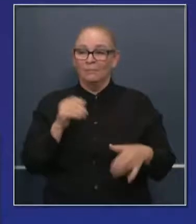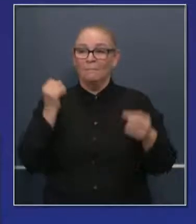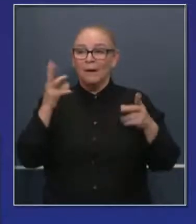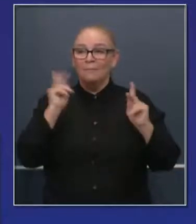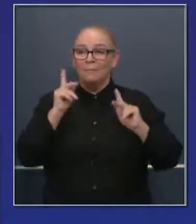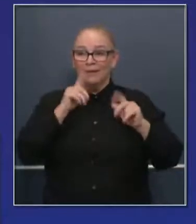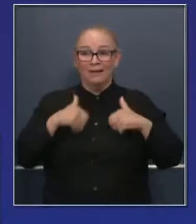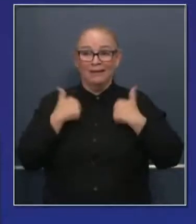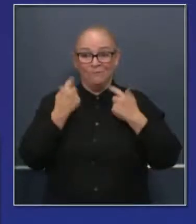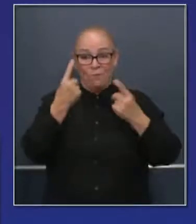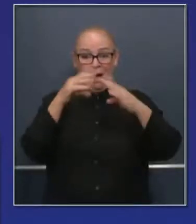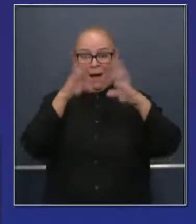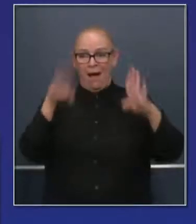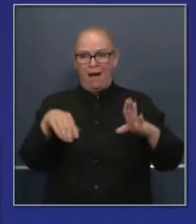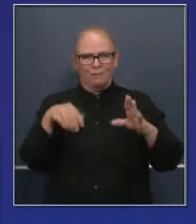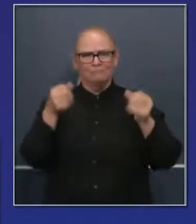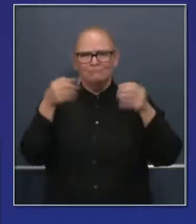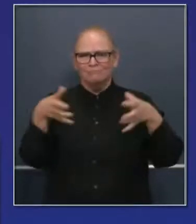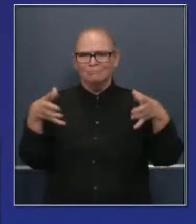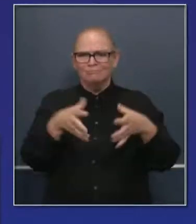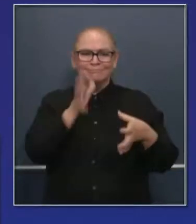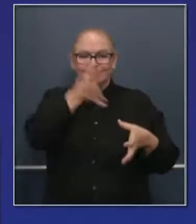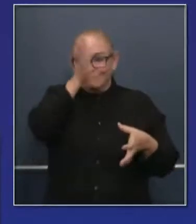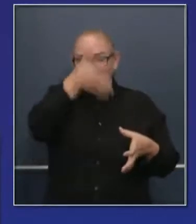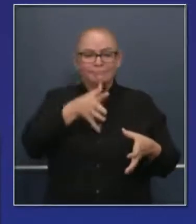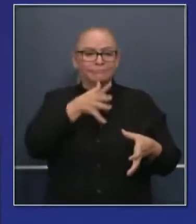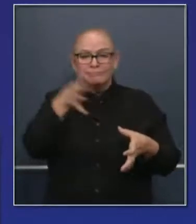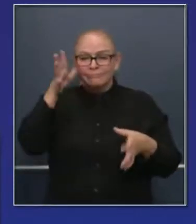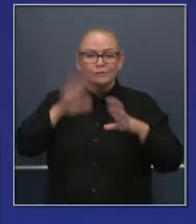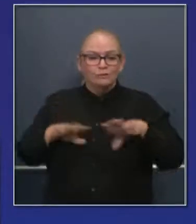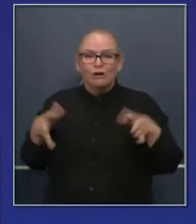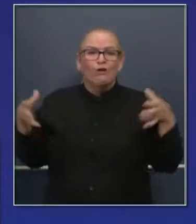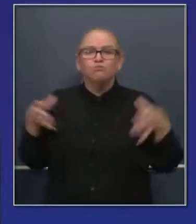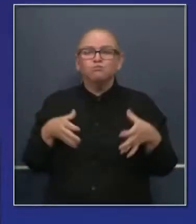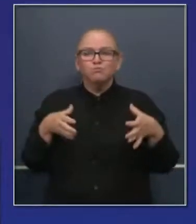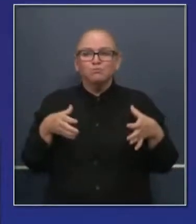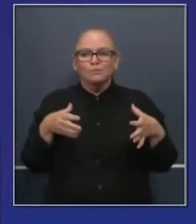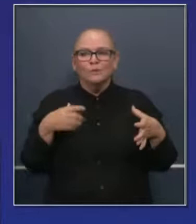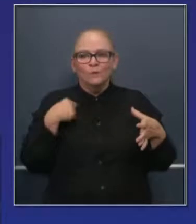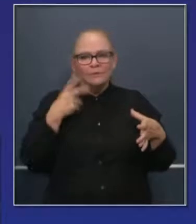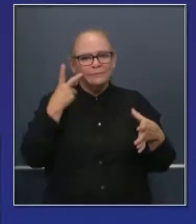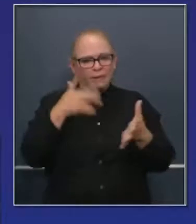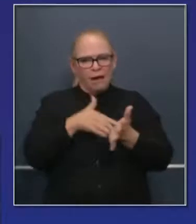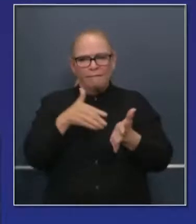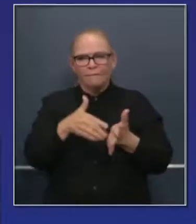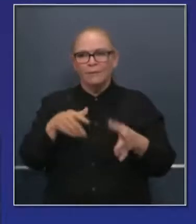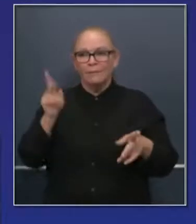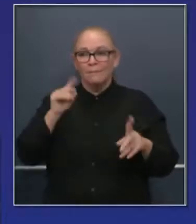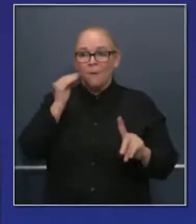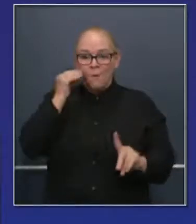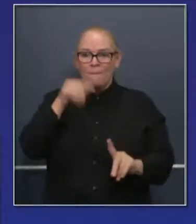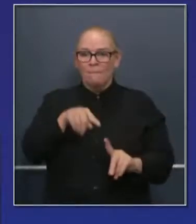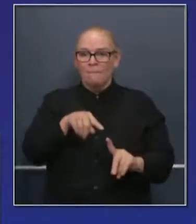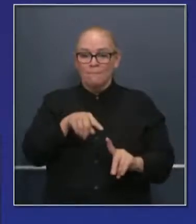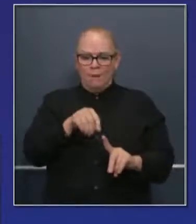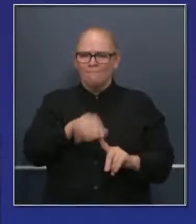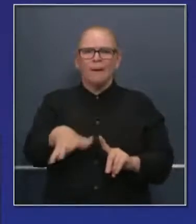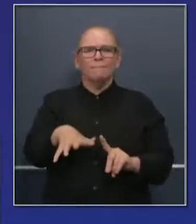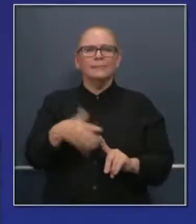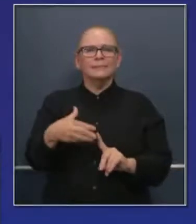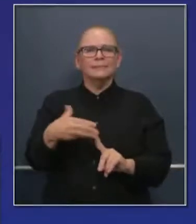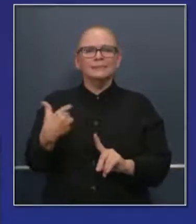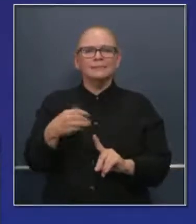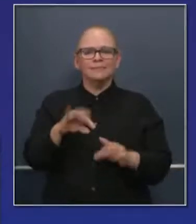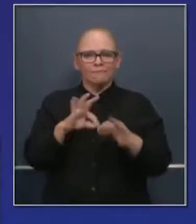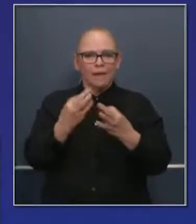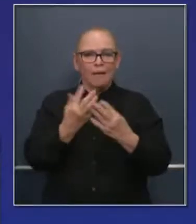multi-generational families. We're seeing a lot of spread now in people's backyards, their front yards, as well as in